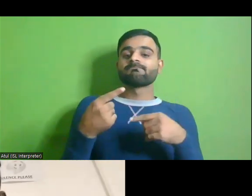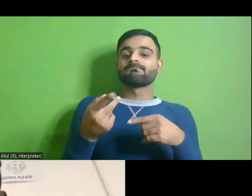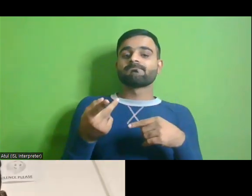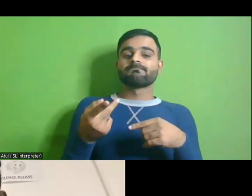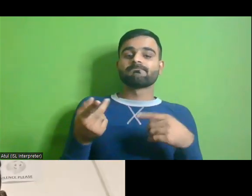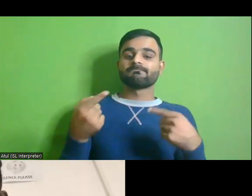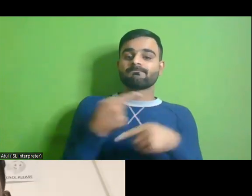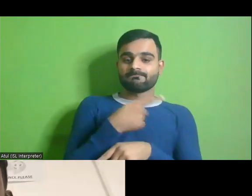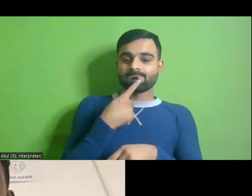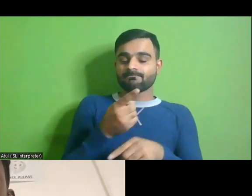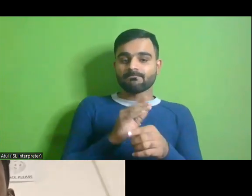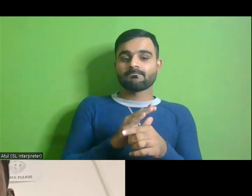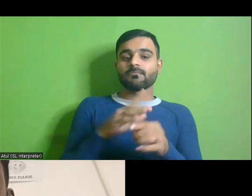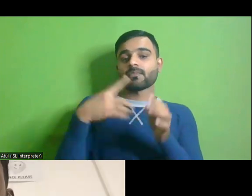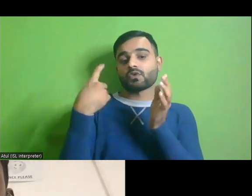against